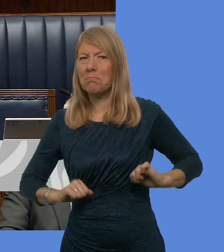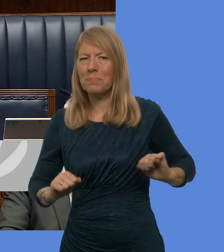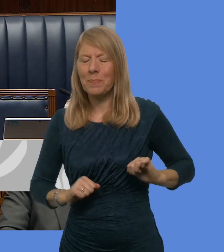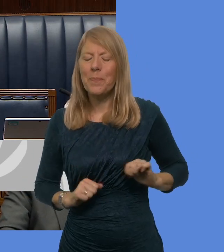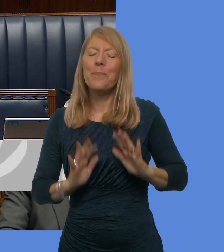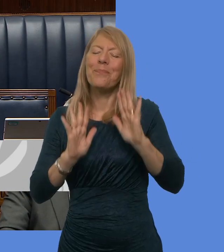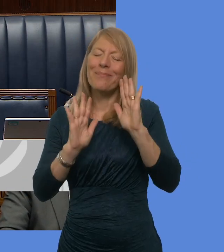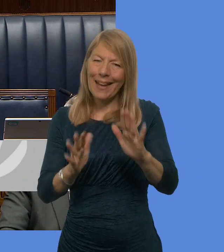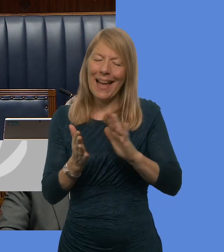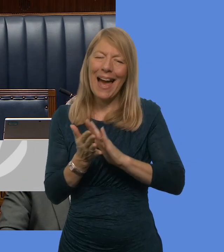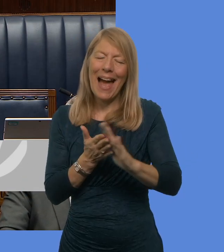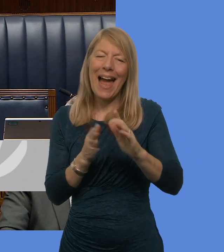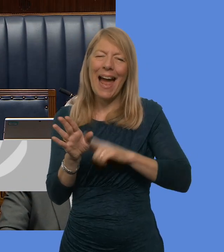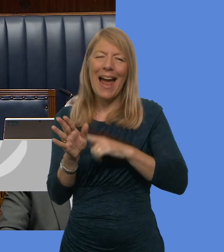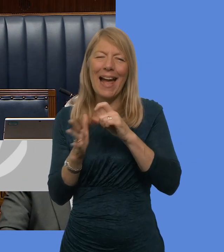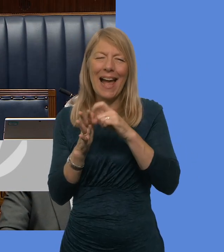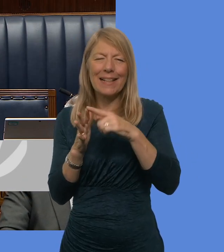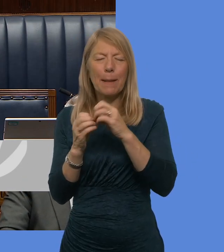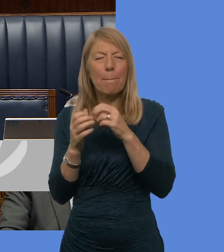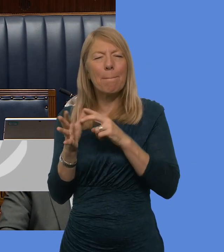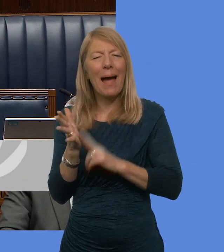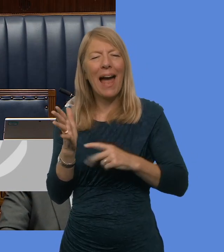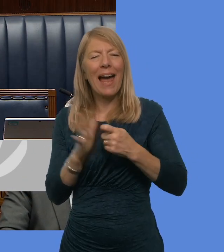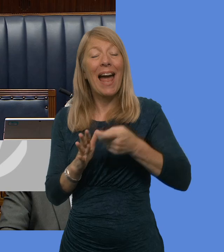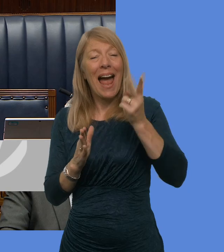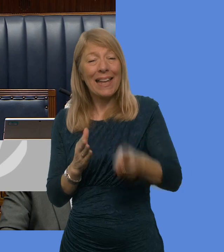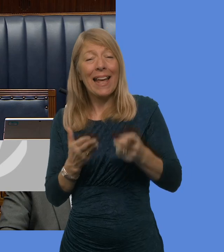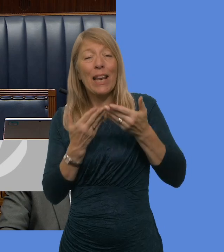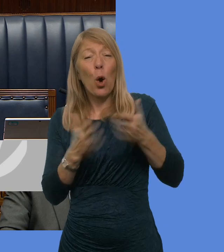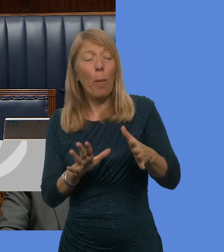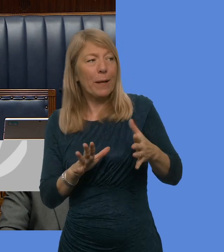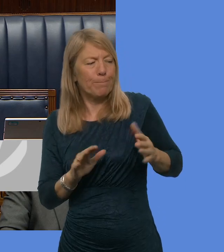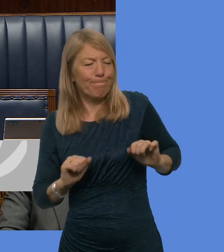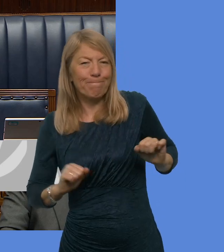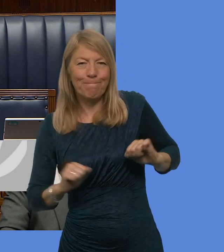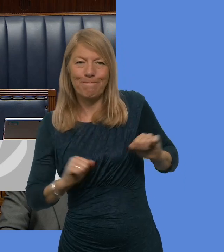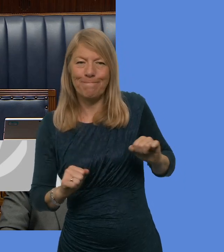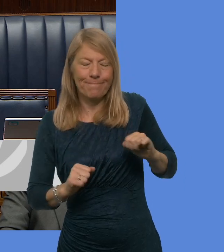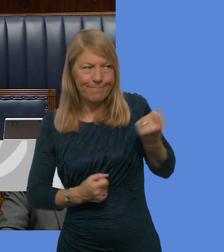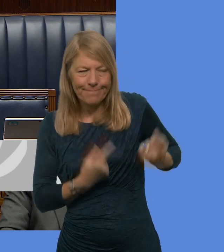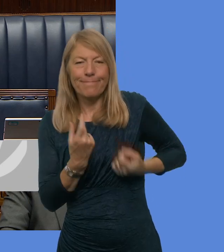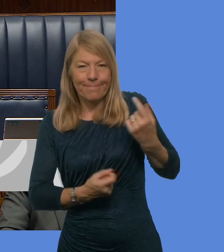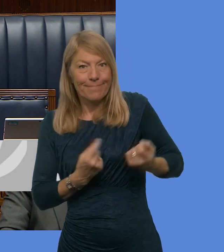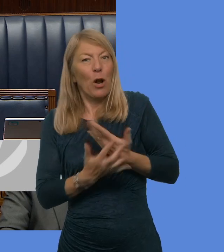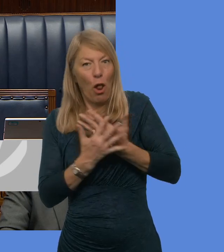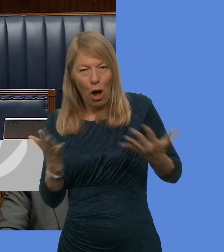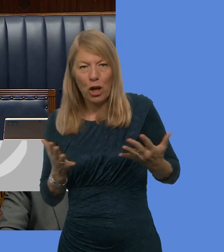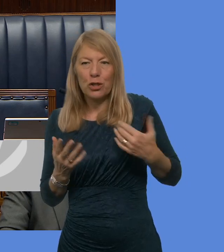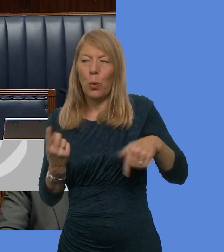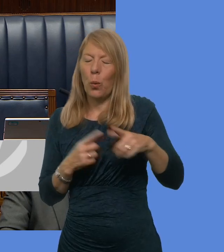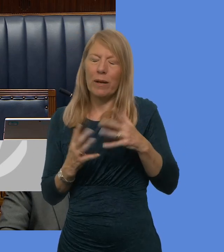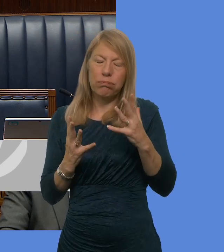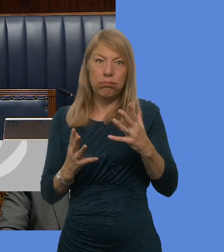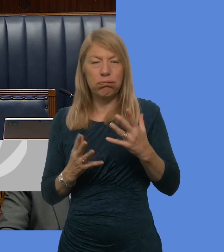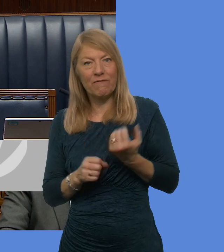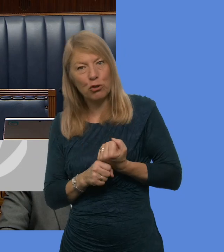still causing us huge frustrations and challenges. I hope to have further announcements or engagements